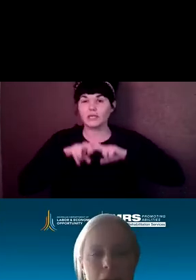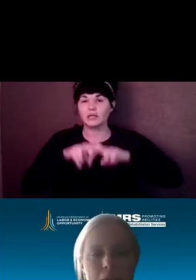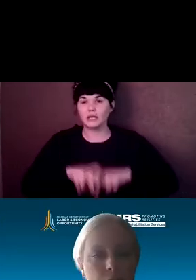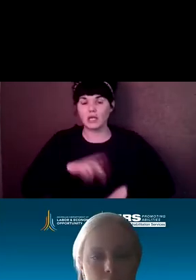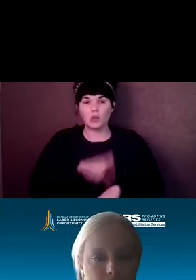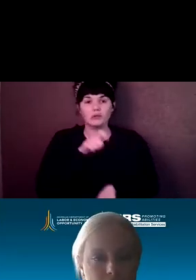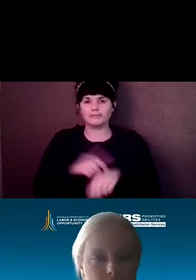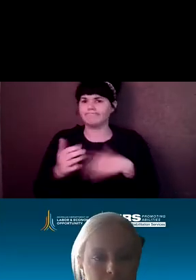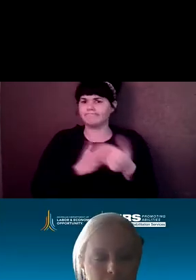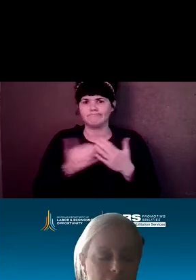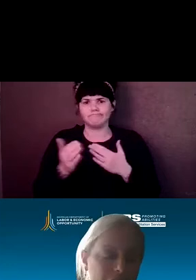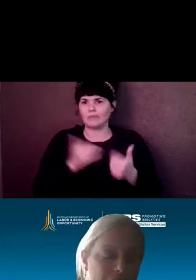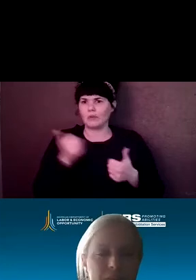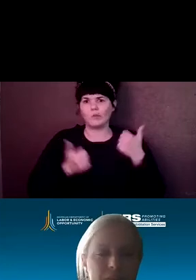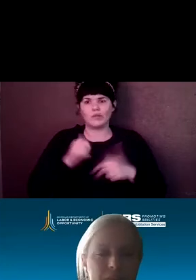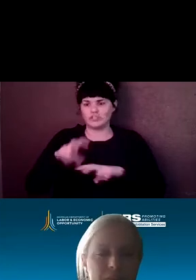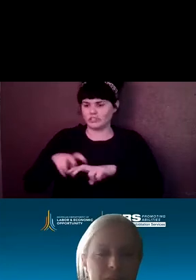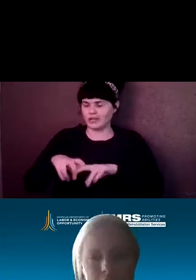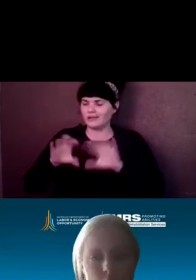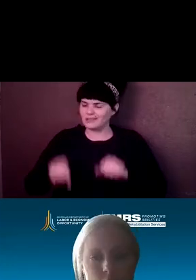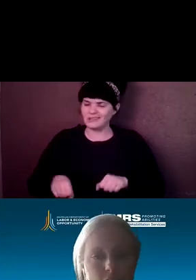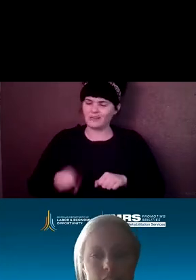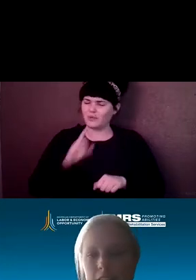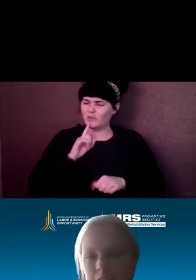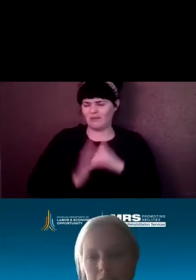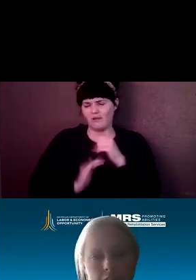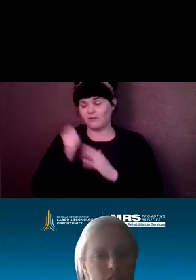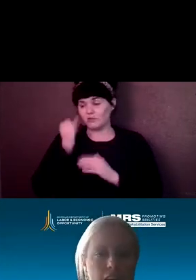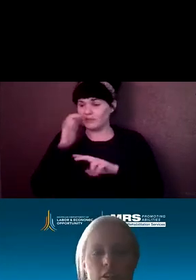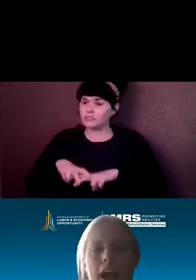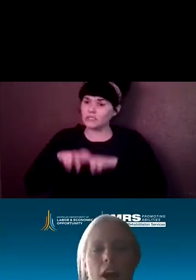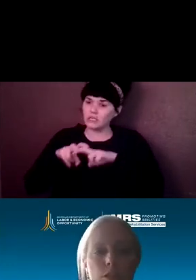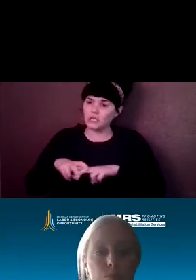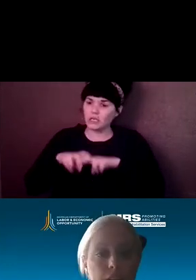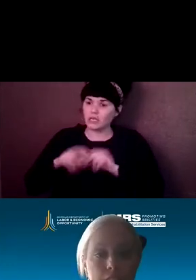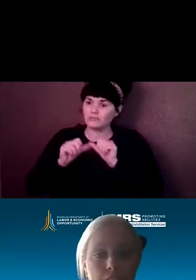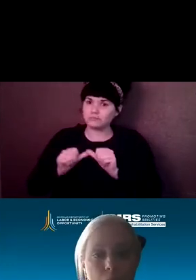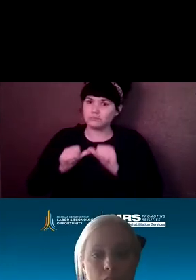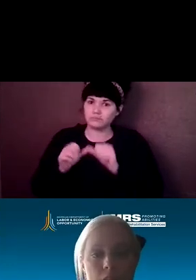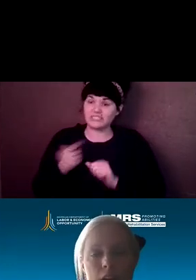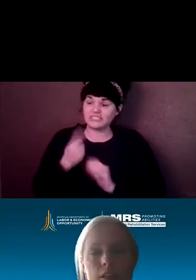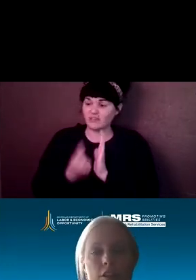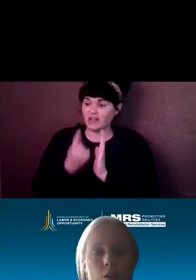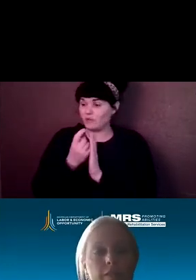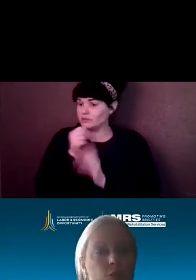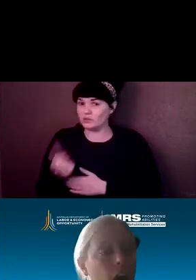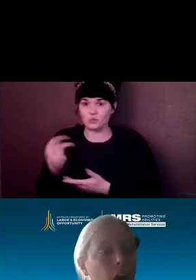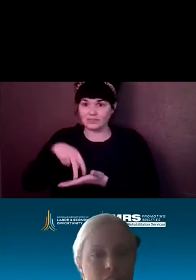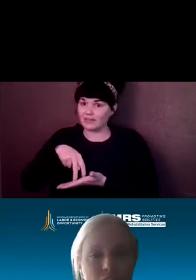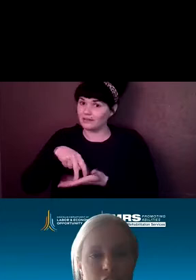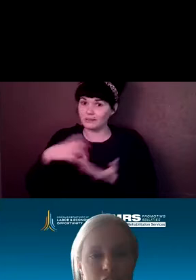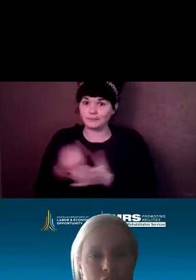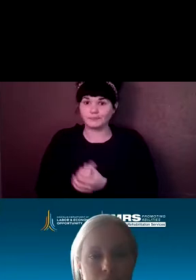even matter what chair you're sitting in. It can be very uncomfortable if you just sit for several hours without getting up. So if you are going